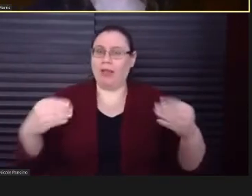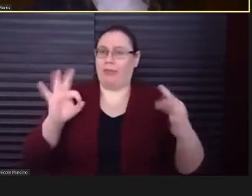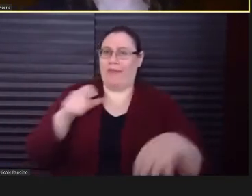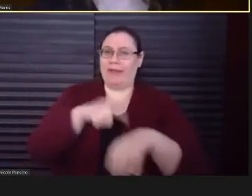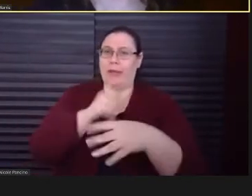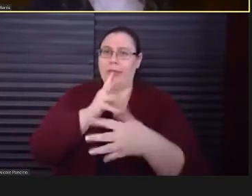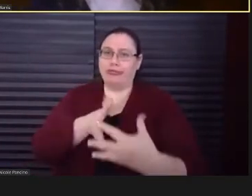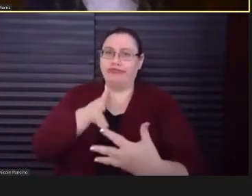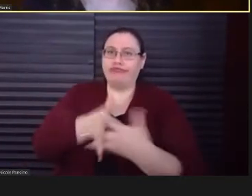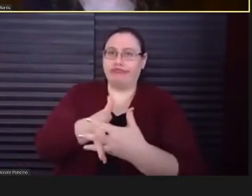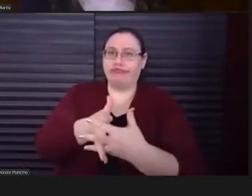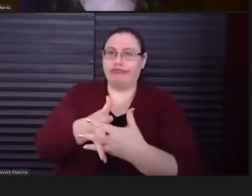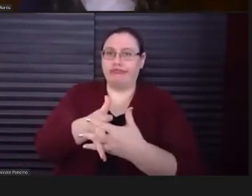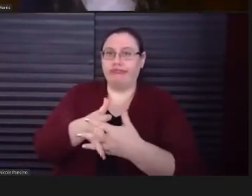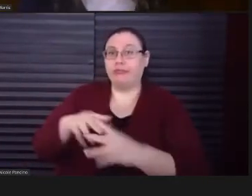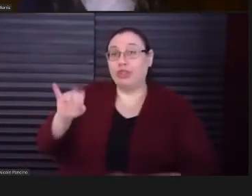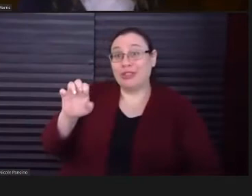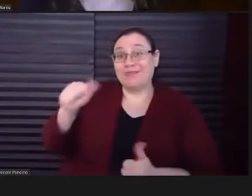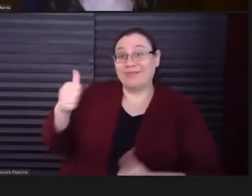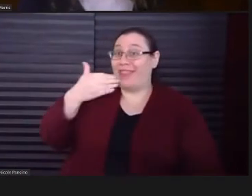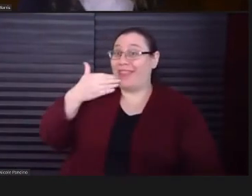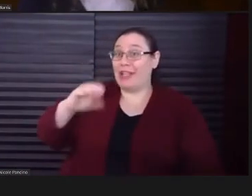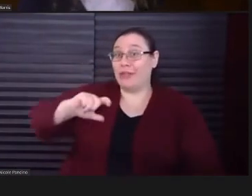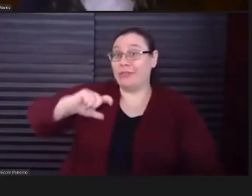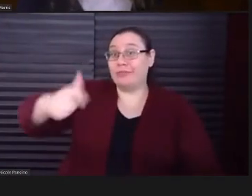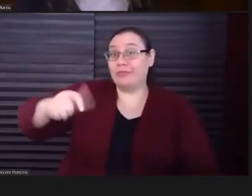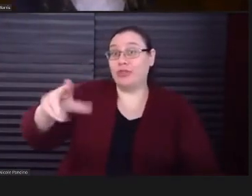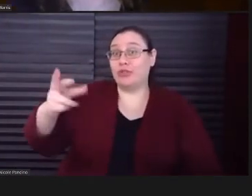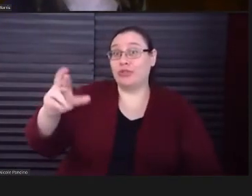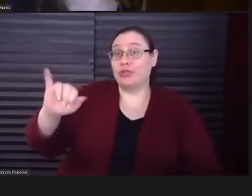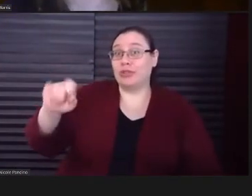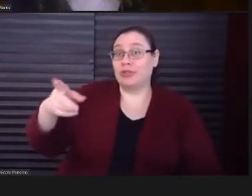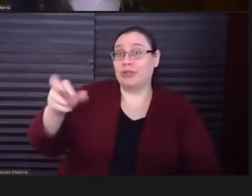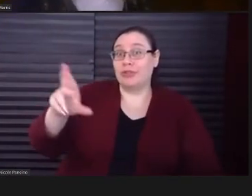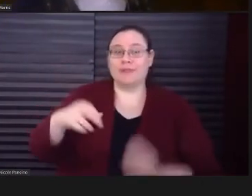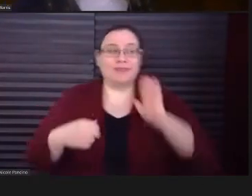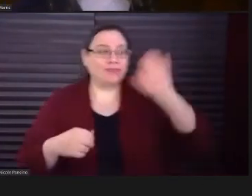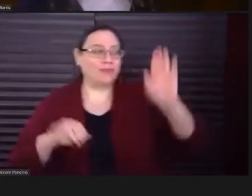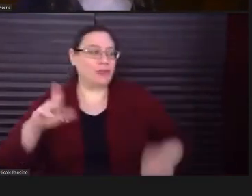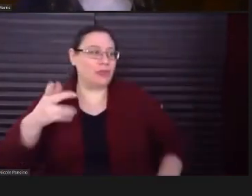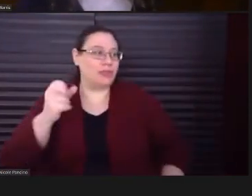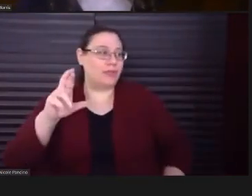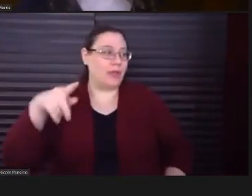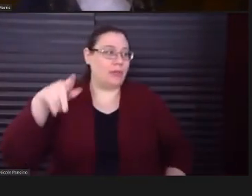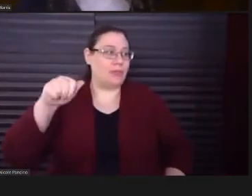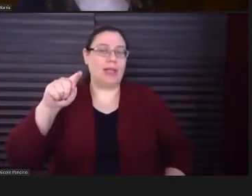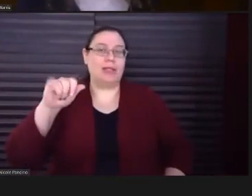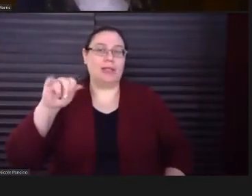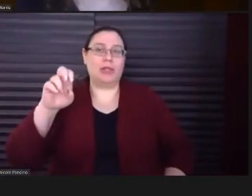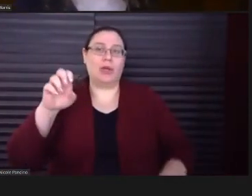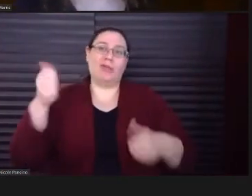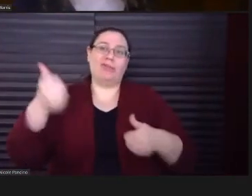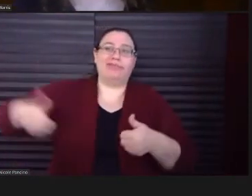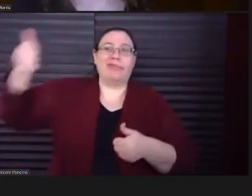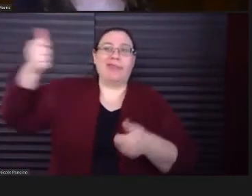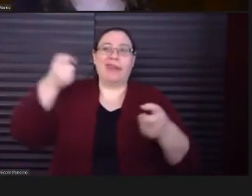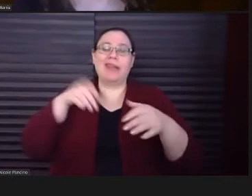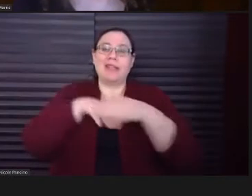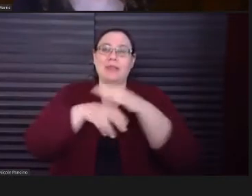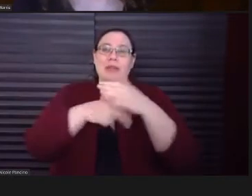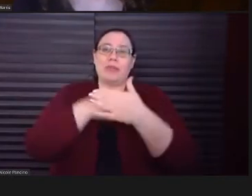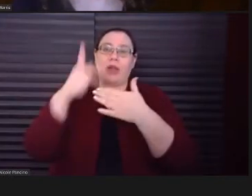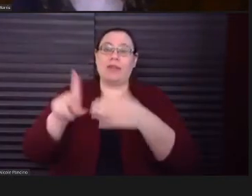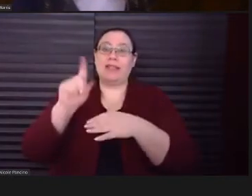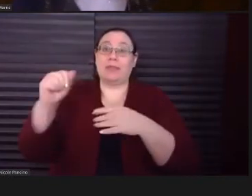Thank you. Christopher? Hi, my name is Christopher Patnoe, and I'm the head of accessibility programs and disability inclusion at